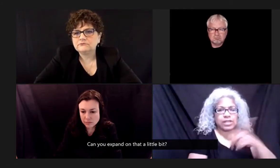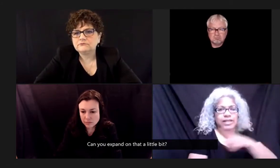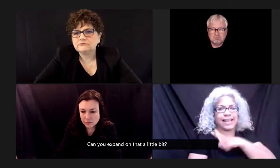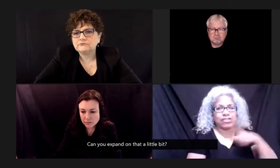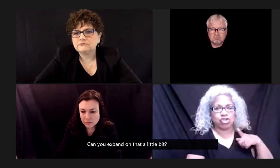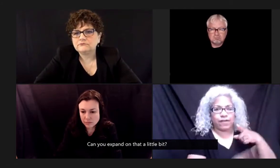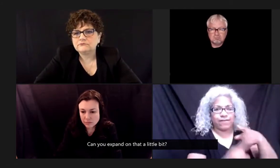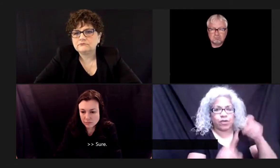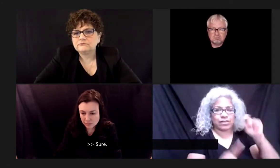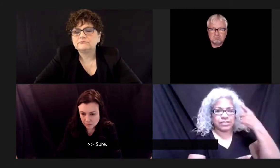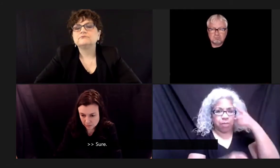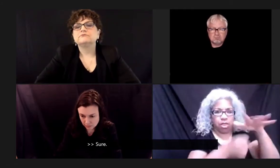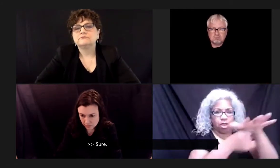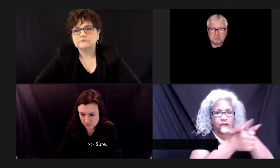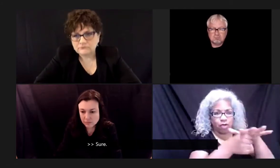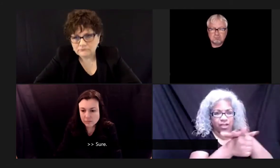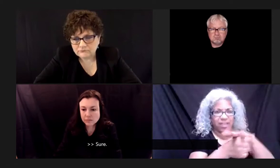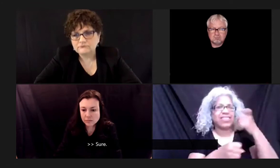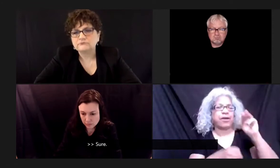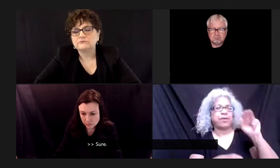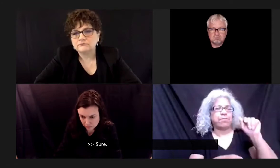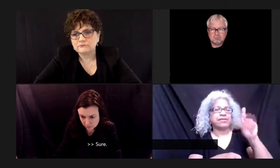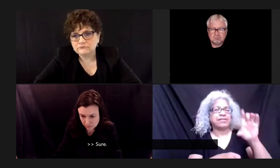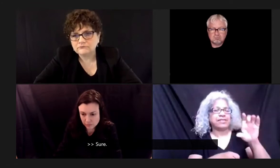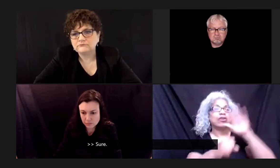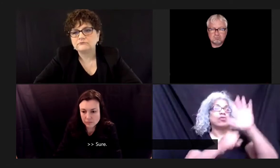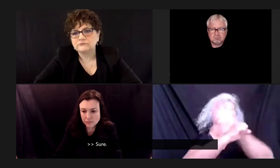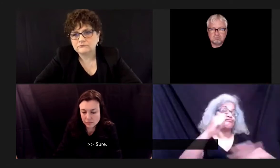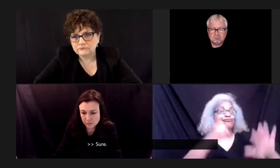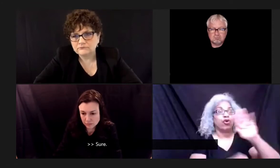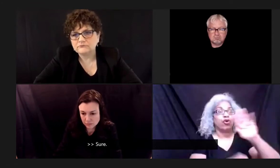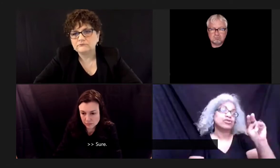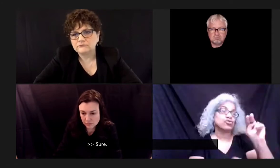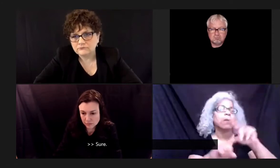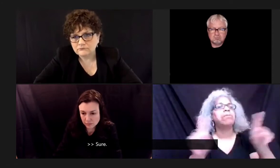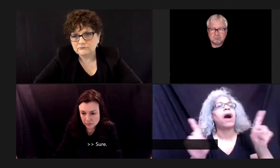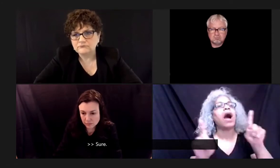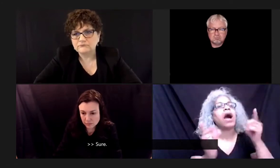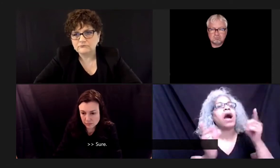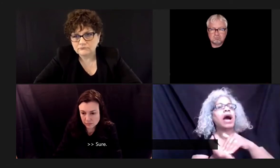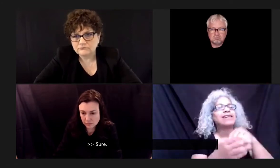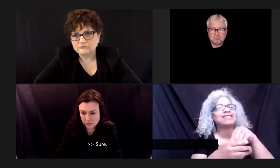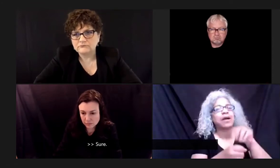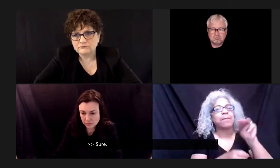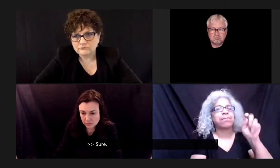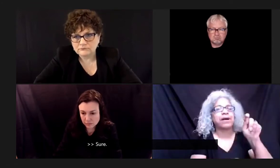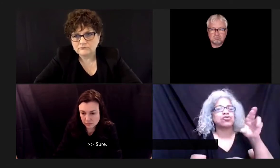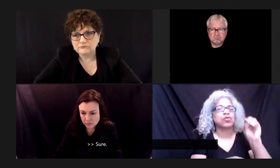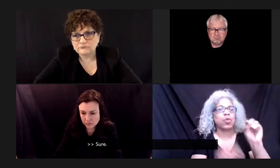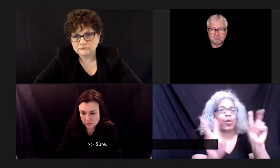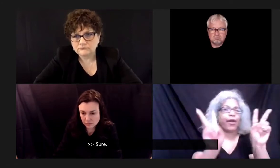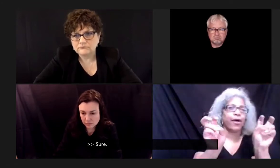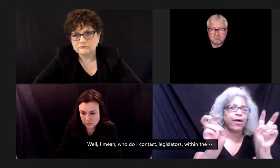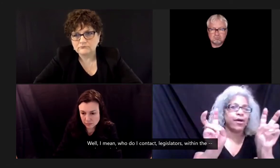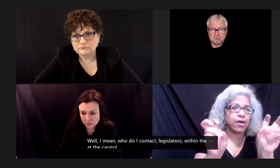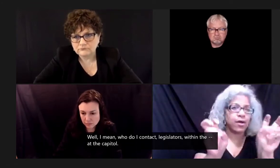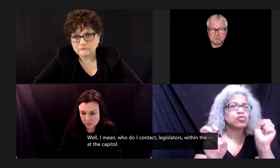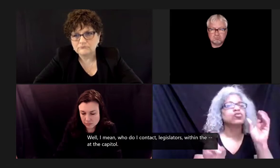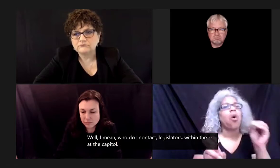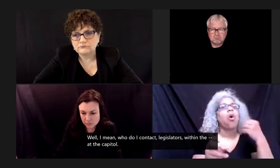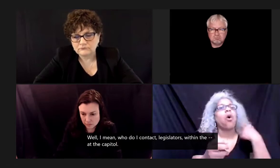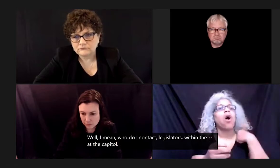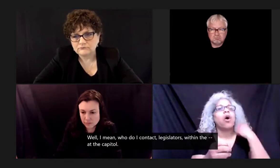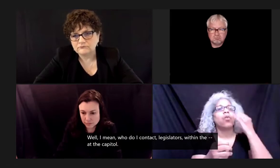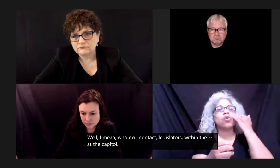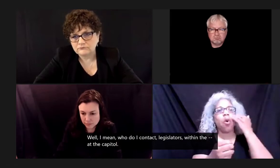do I contact? Legislators within at the Capitol. I know Minnesota is a big area, but